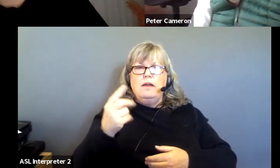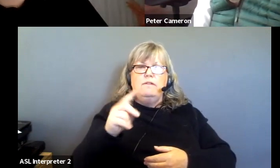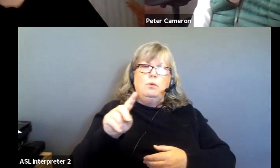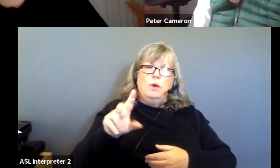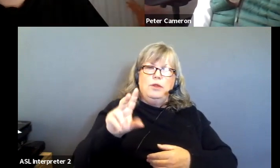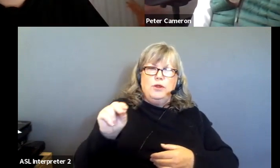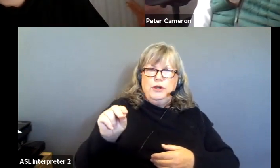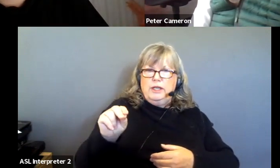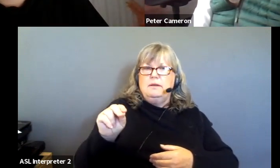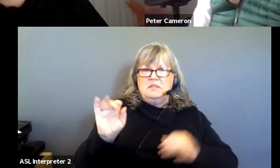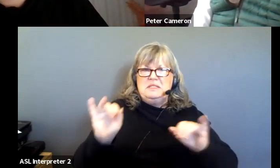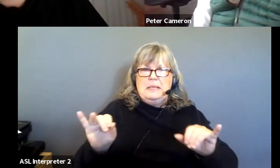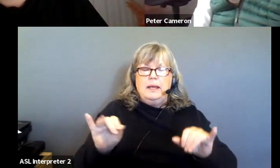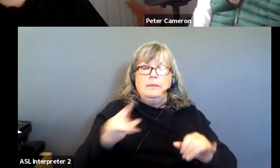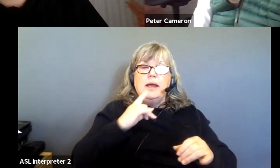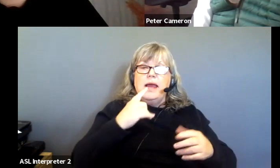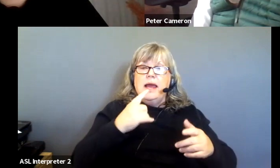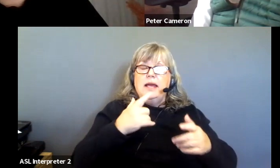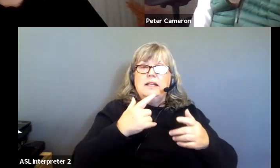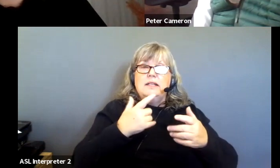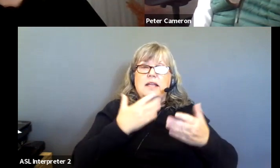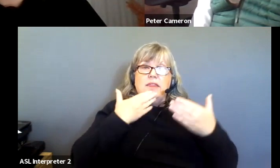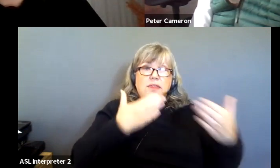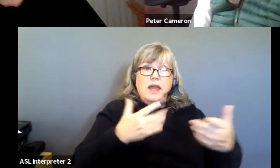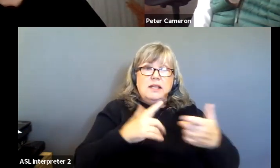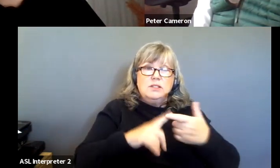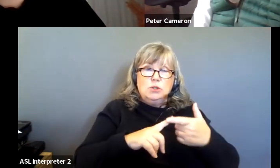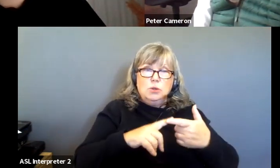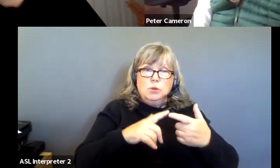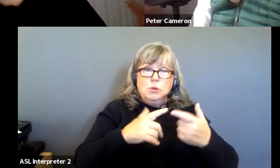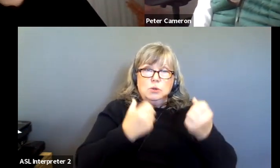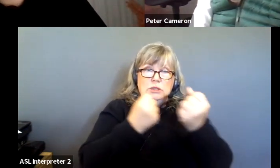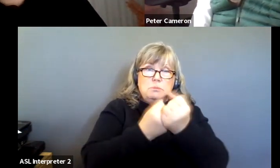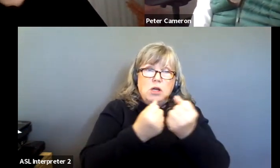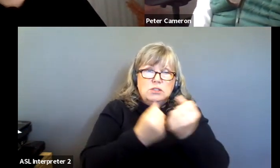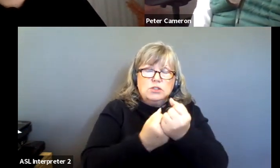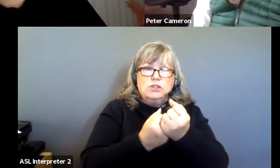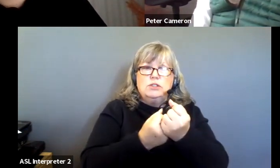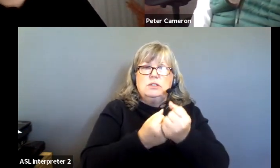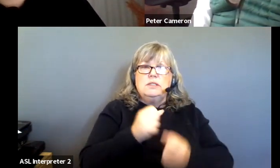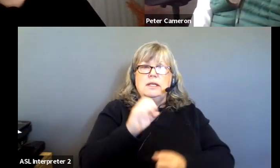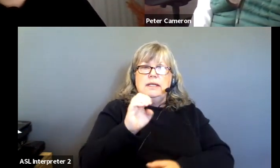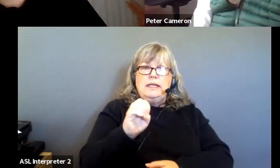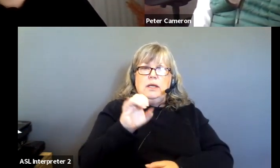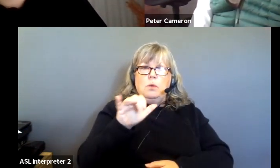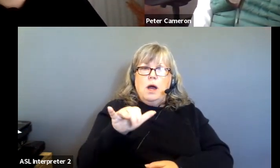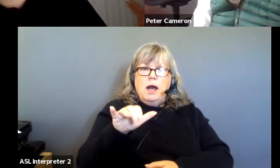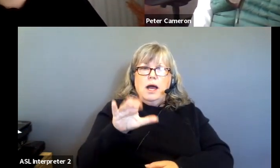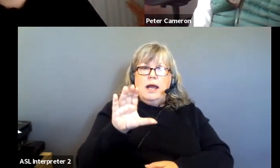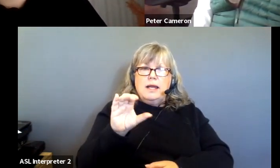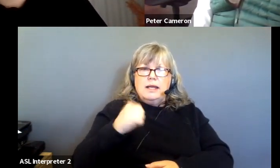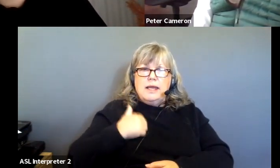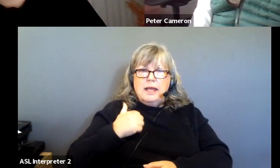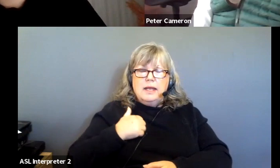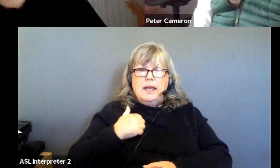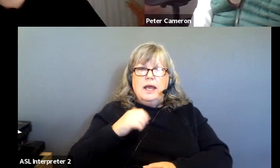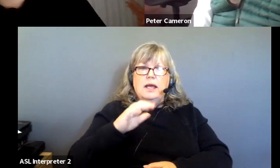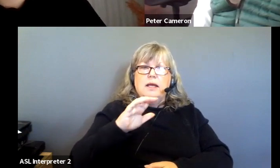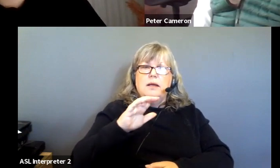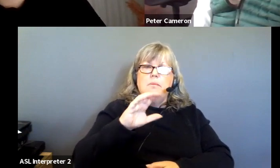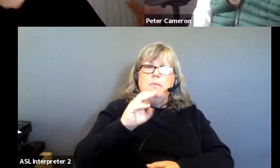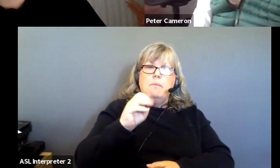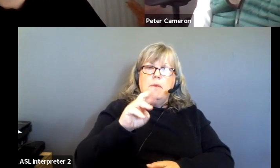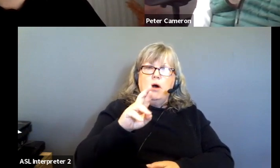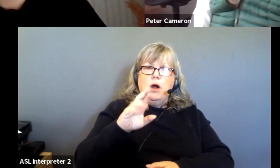sponsors that make our Toolkit Tuesdays possible. So EY Canada, ISU Software Corp, Morexis,